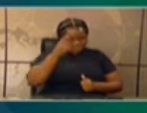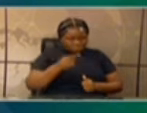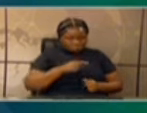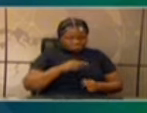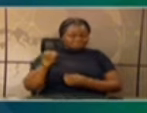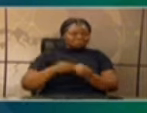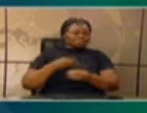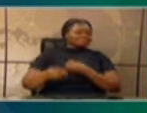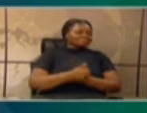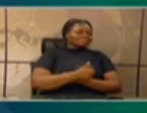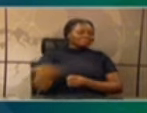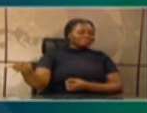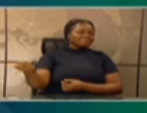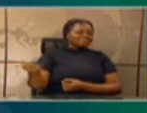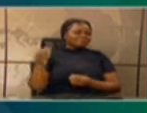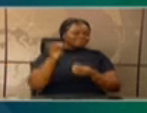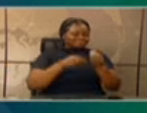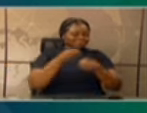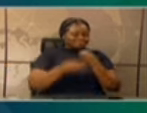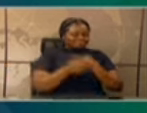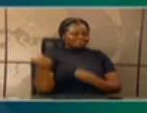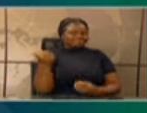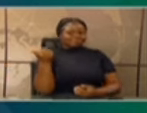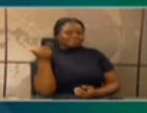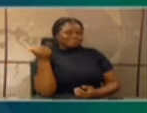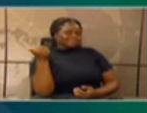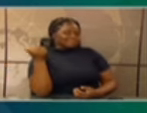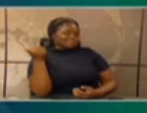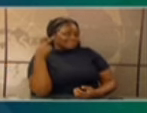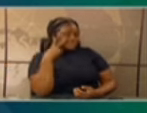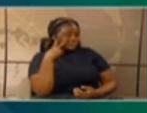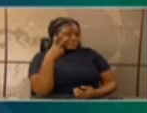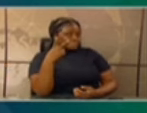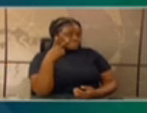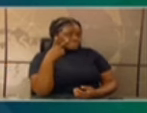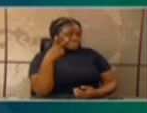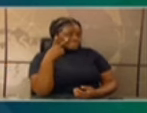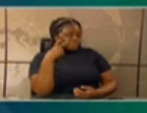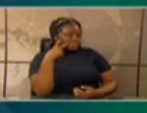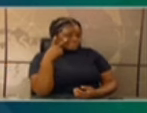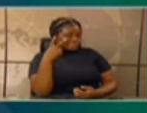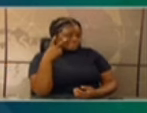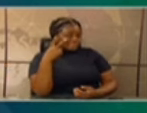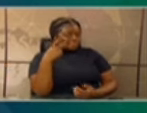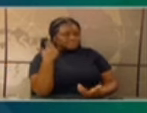So for someone to the next round, of a sort, chassis, of a chassis. Hey, ba.